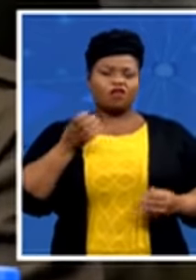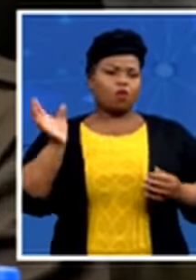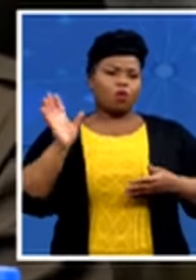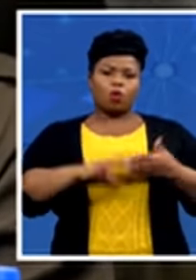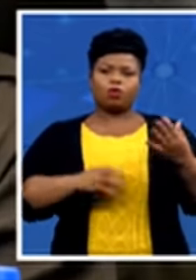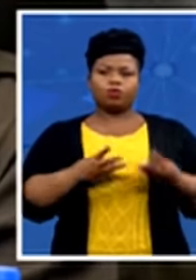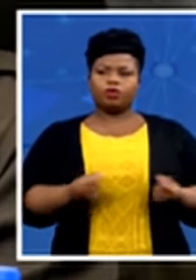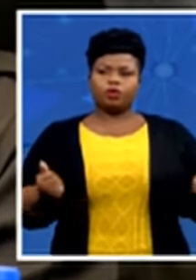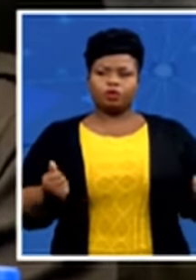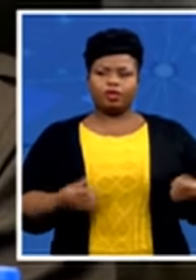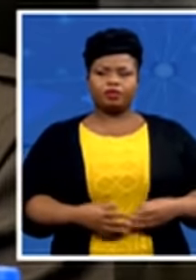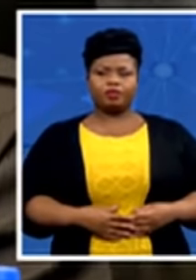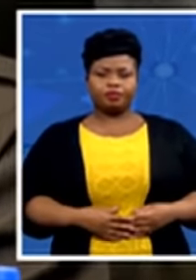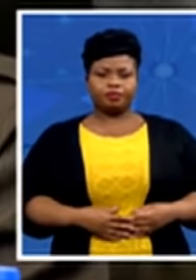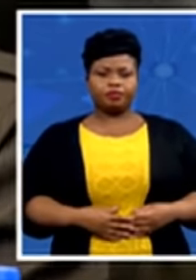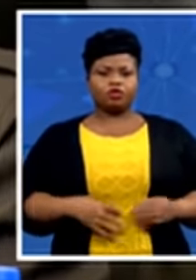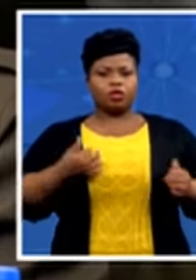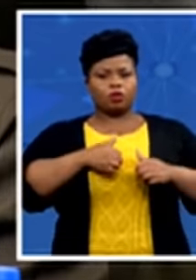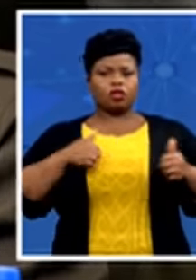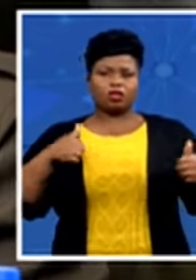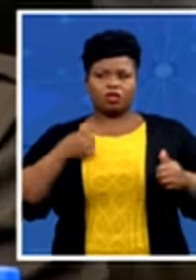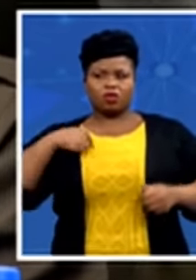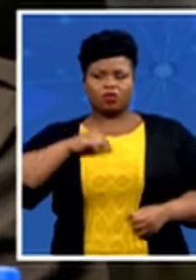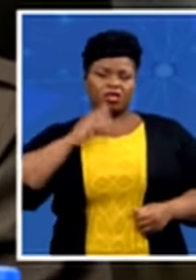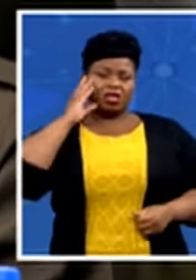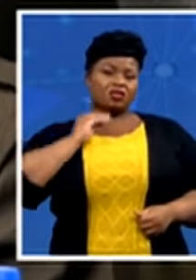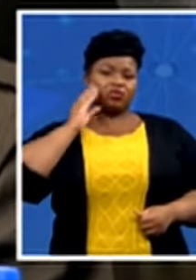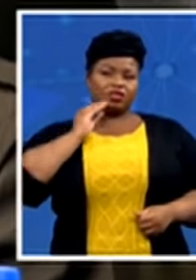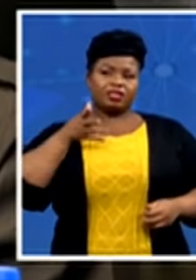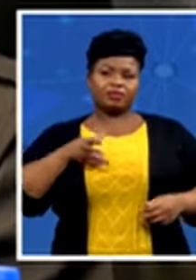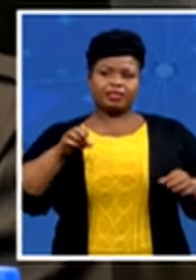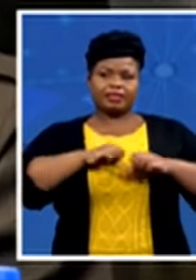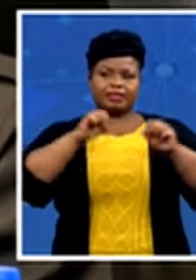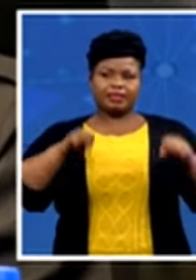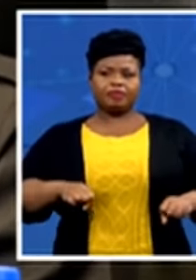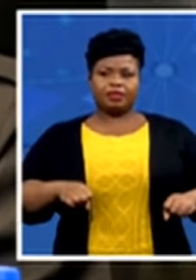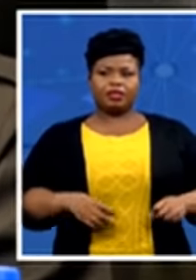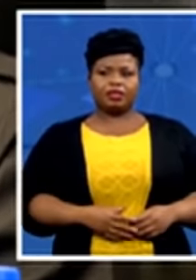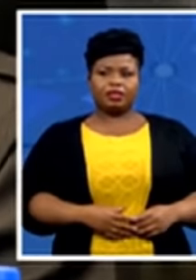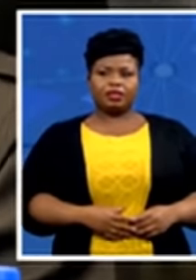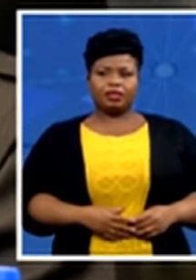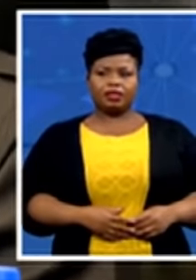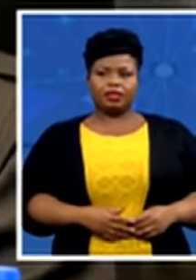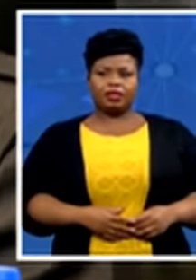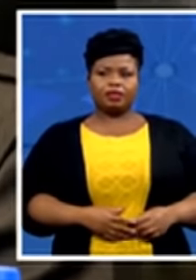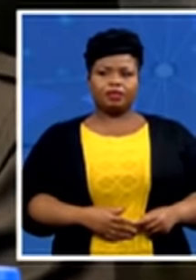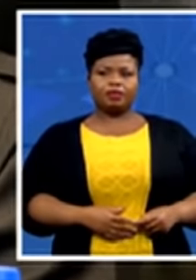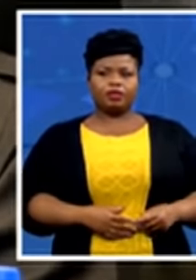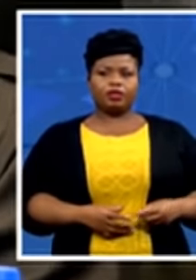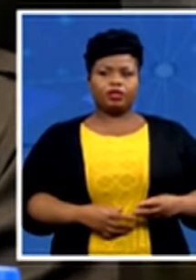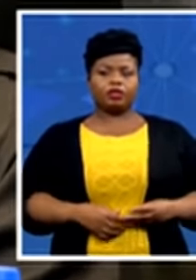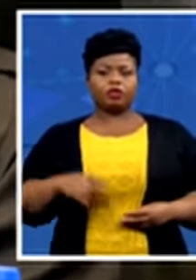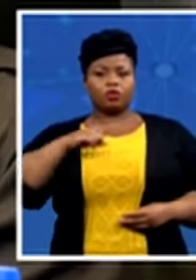are actually facing in the system. And that is why I'm saying that the challenge is not with the